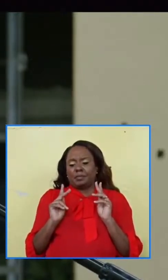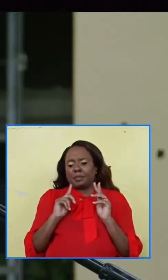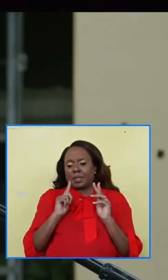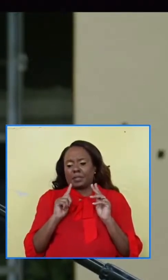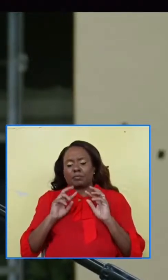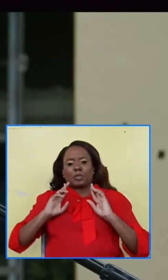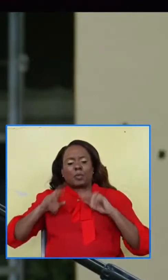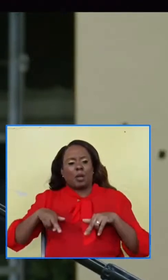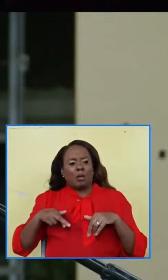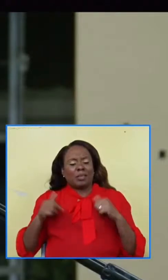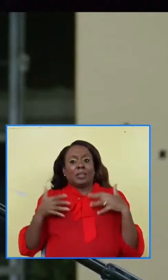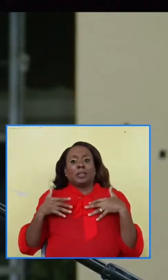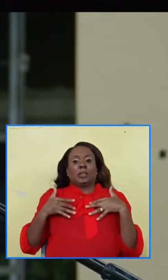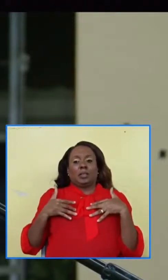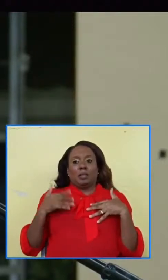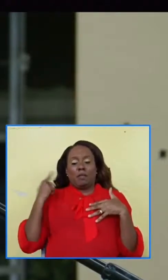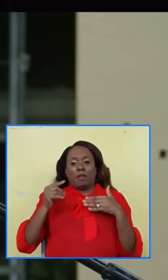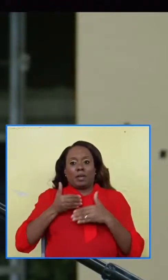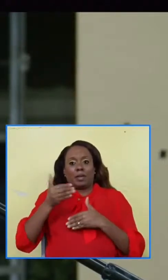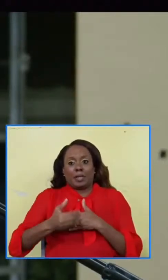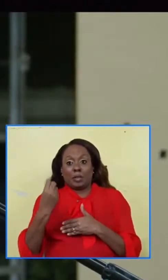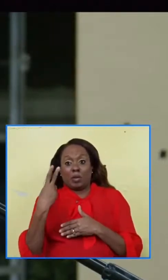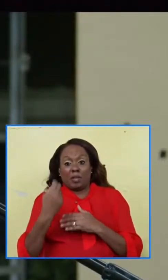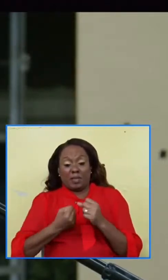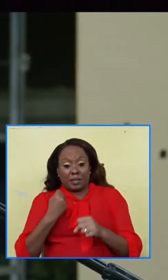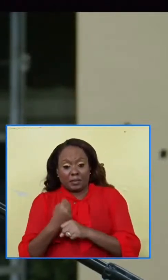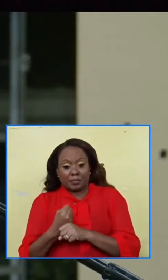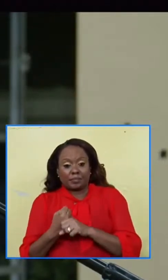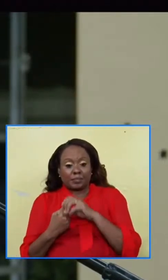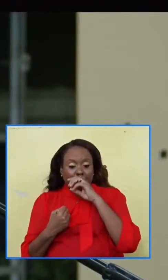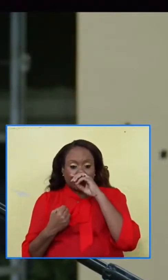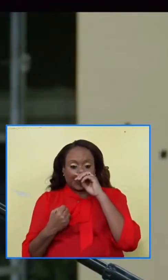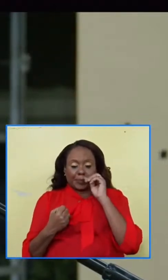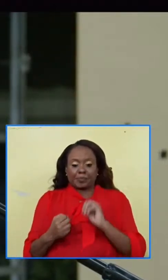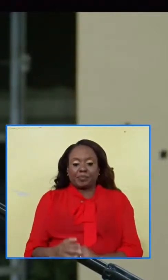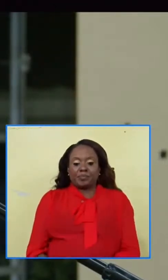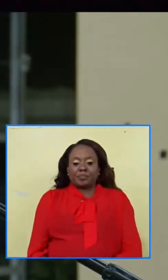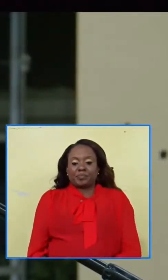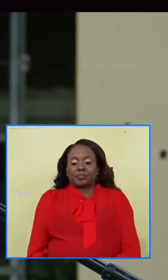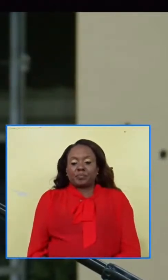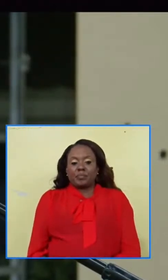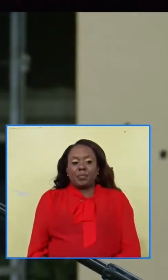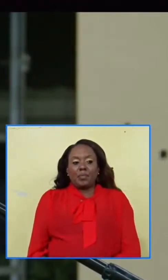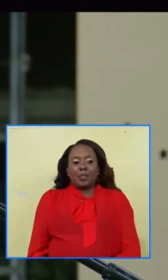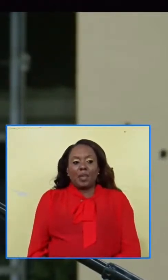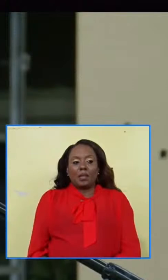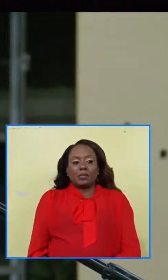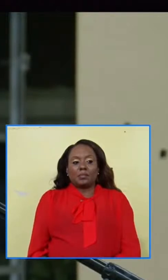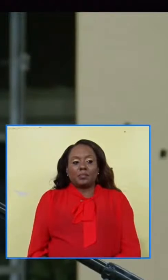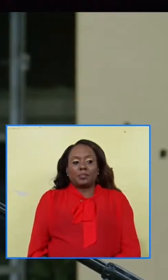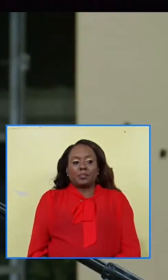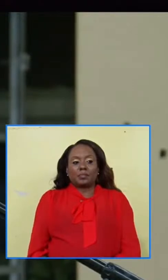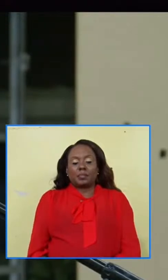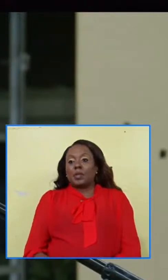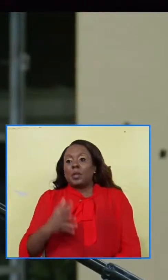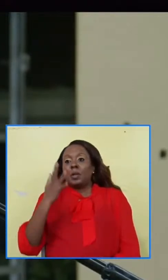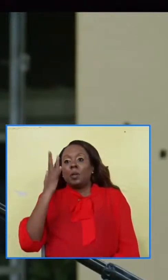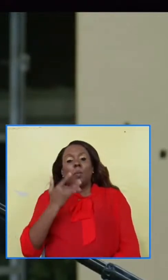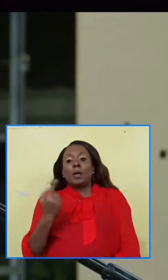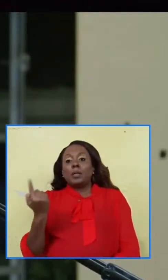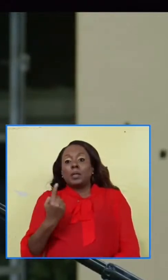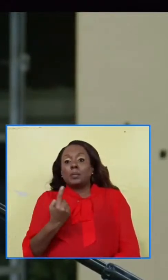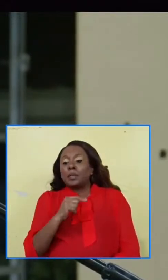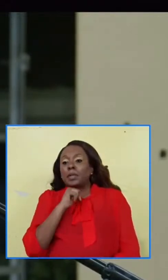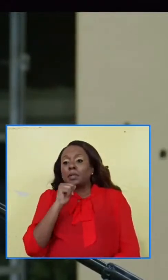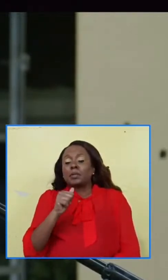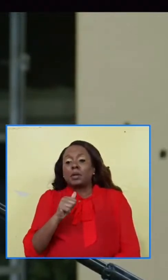years. And in my mind, why wasn't something like this done before someone